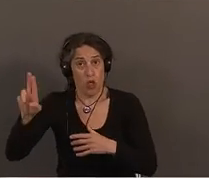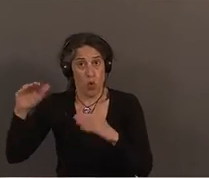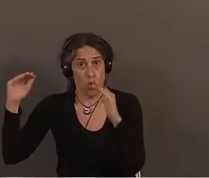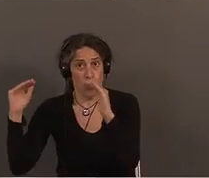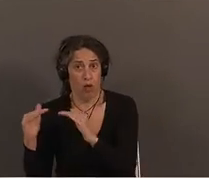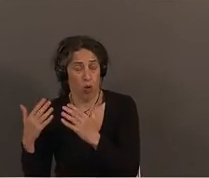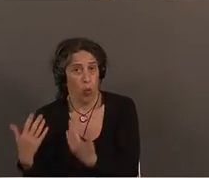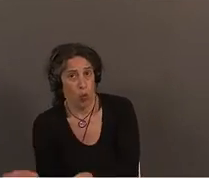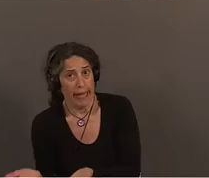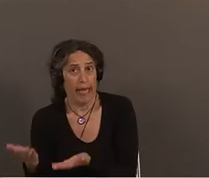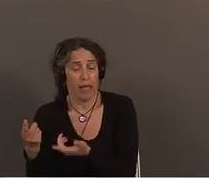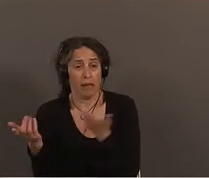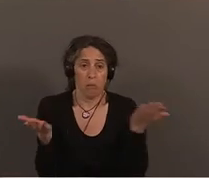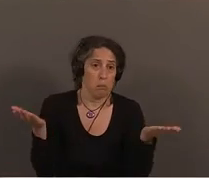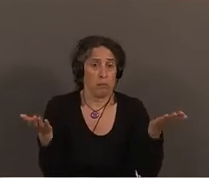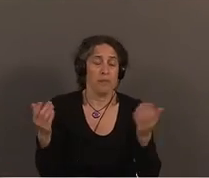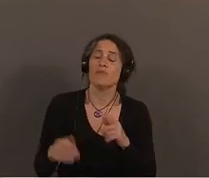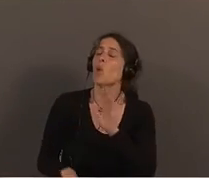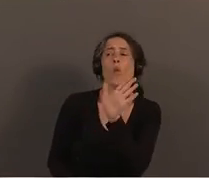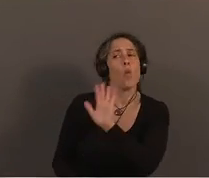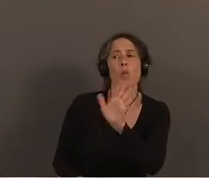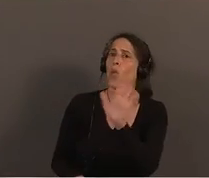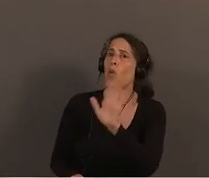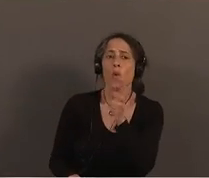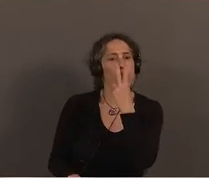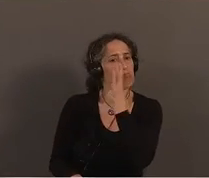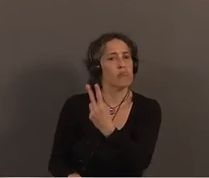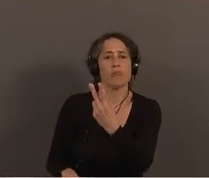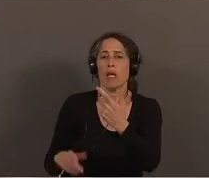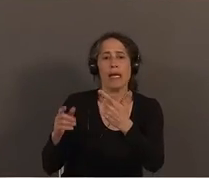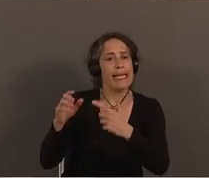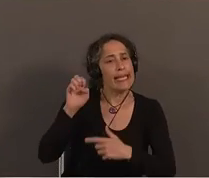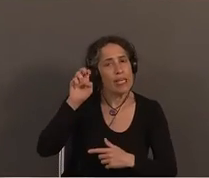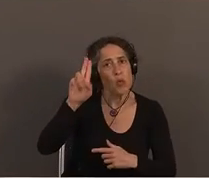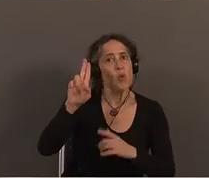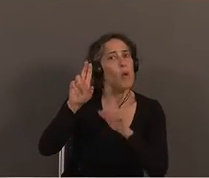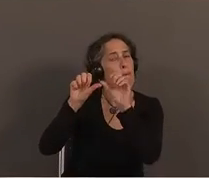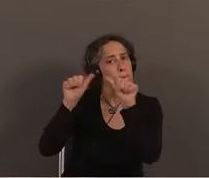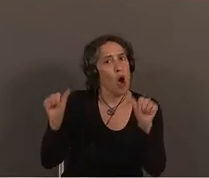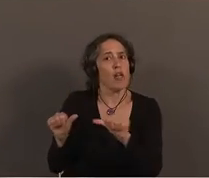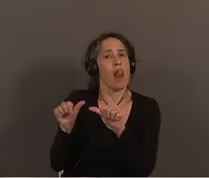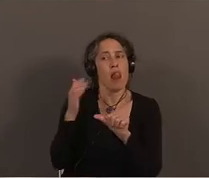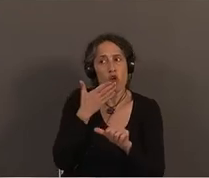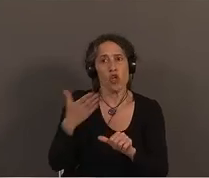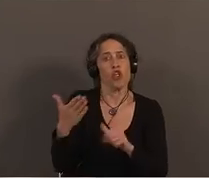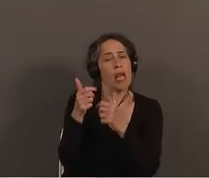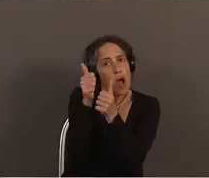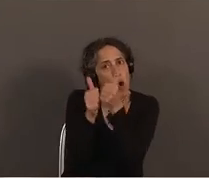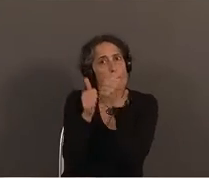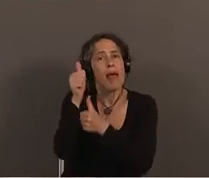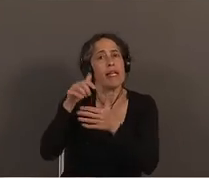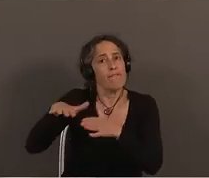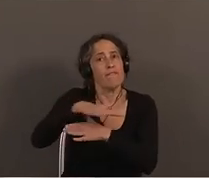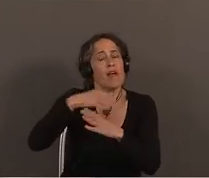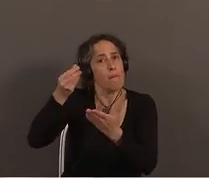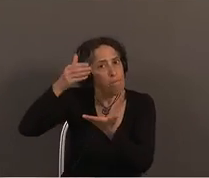is competition, providing the right service. So clearly the European model has allowed a very competitive environment and very low